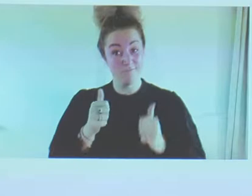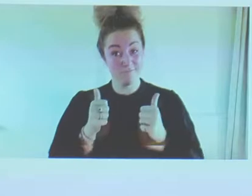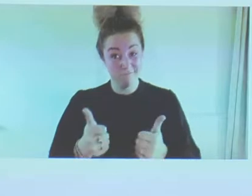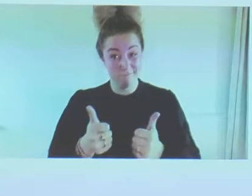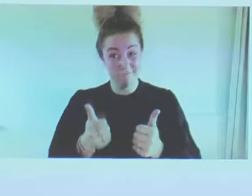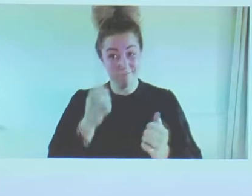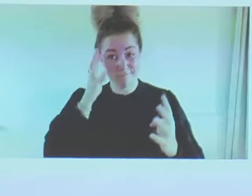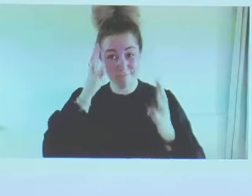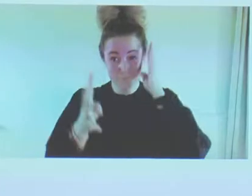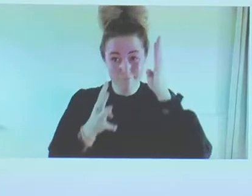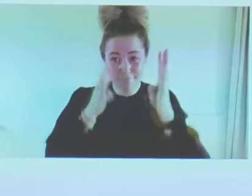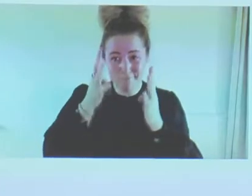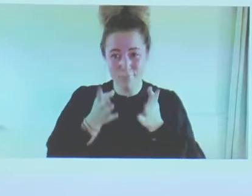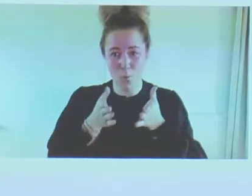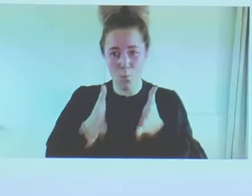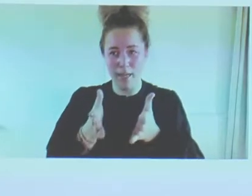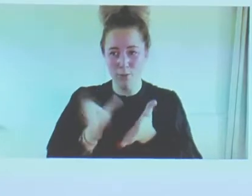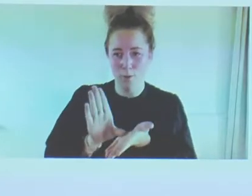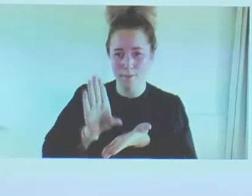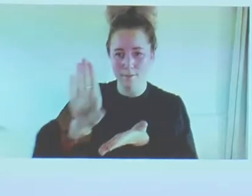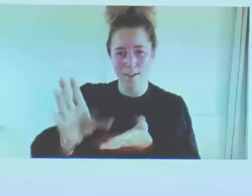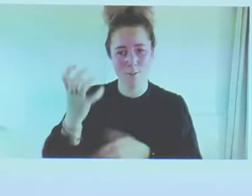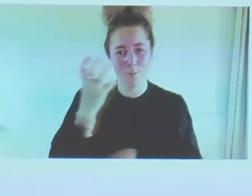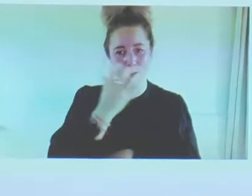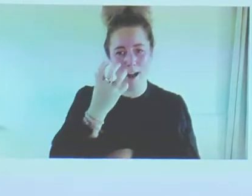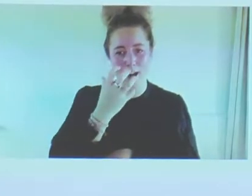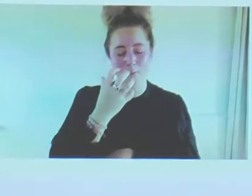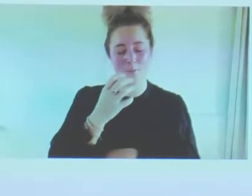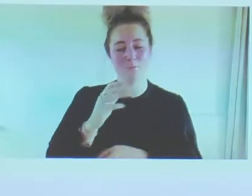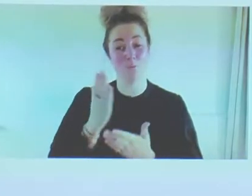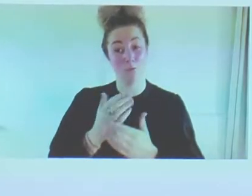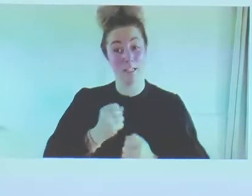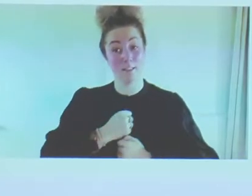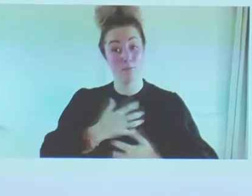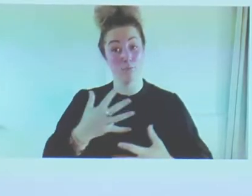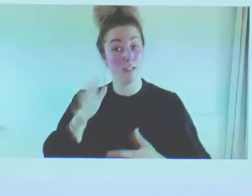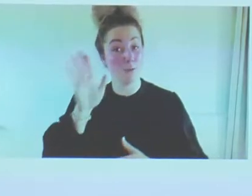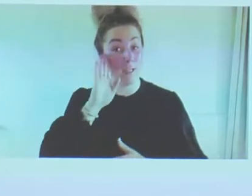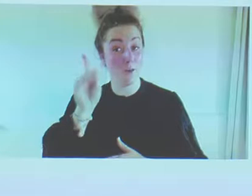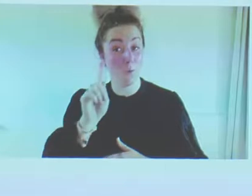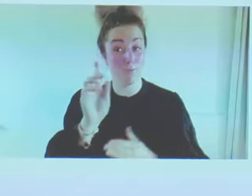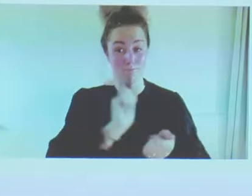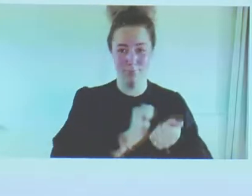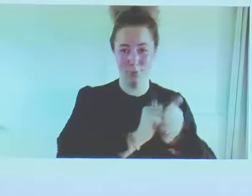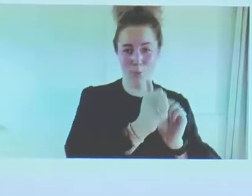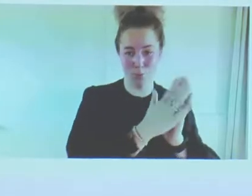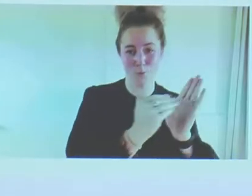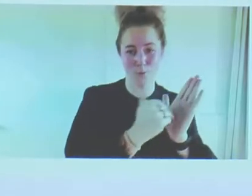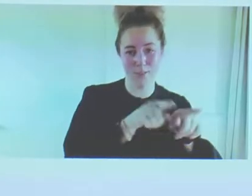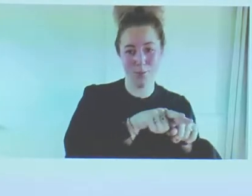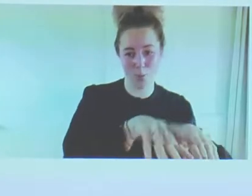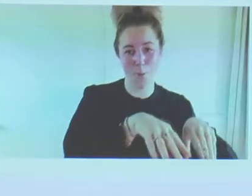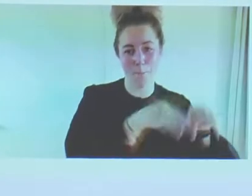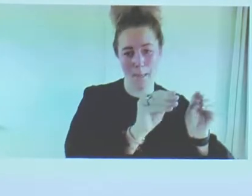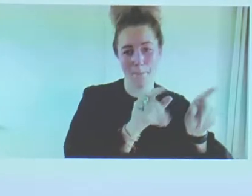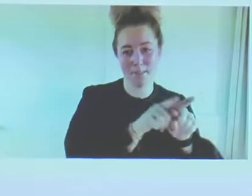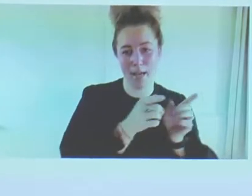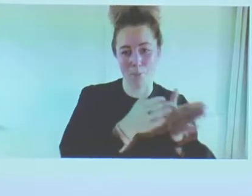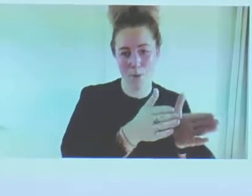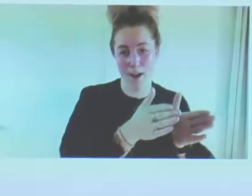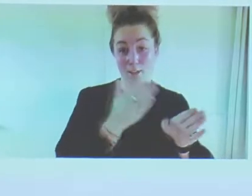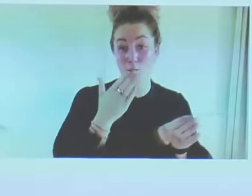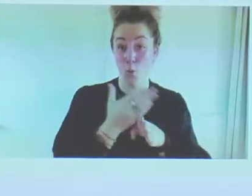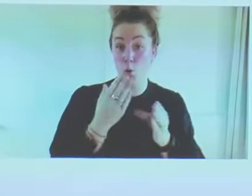Innovative approach to funding than it is of no surprise to hear that Sports New Zealand has picked up on this and also now working